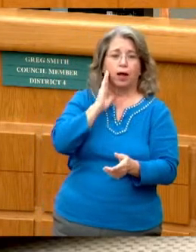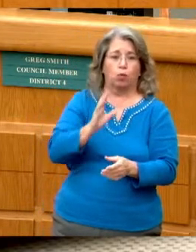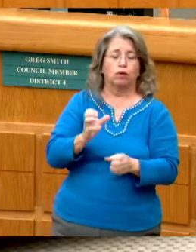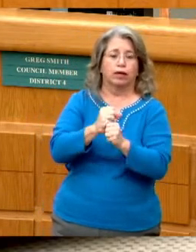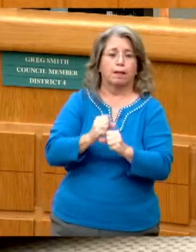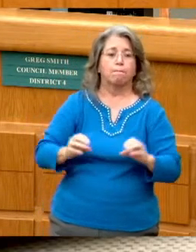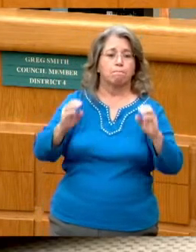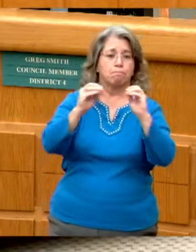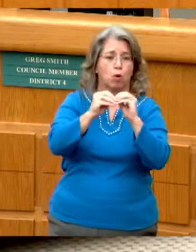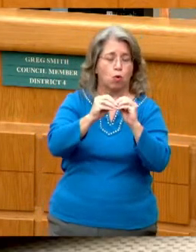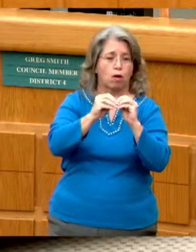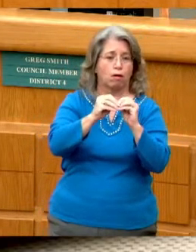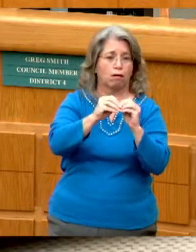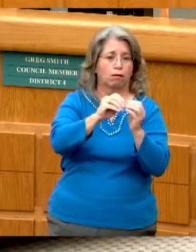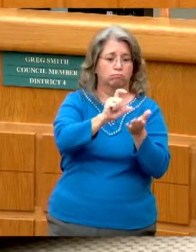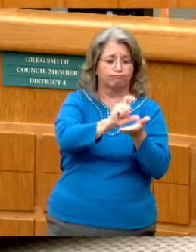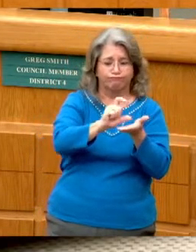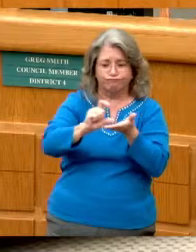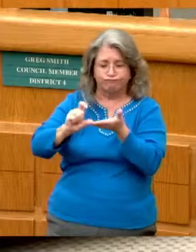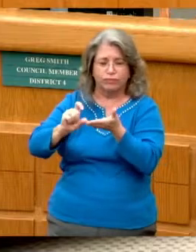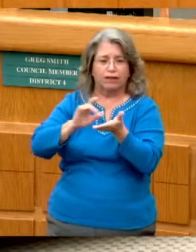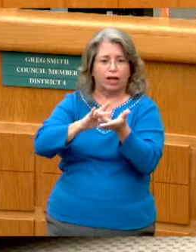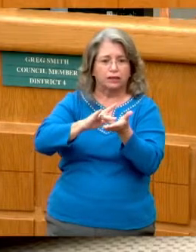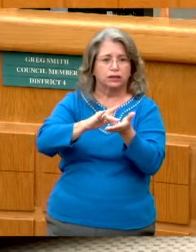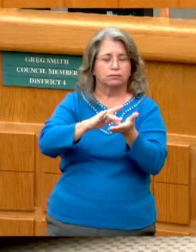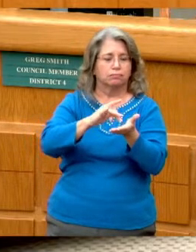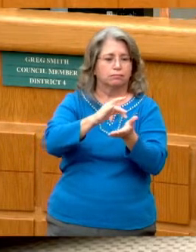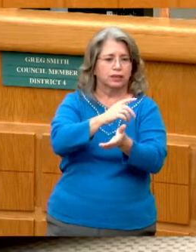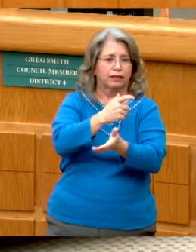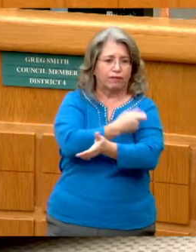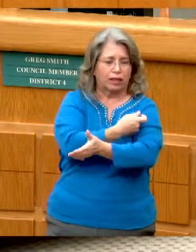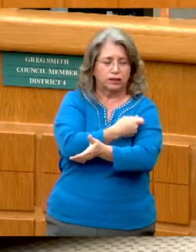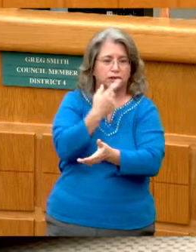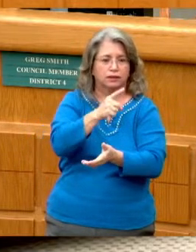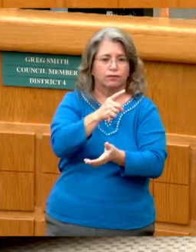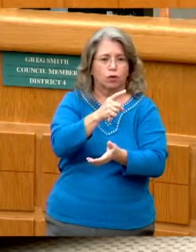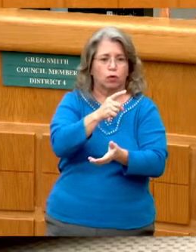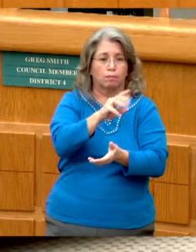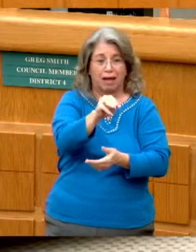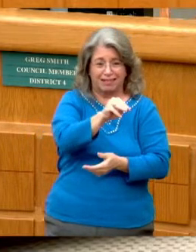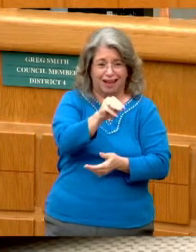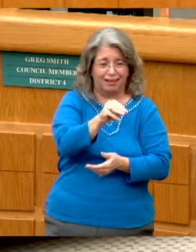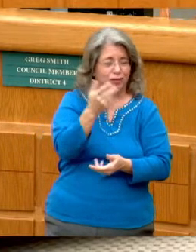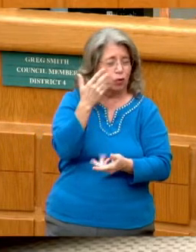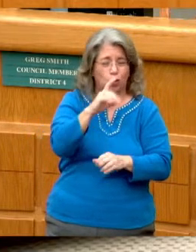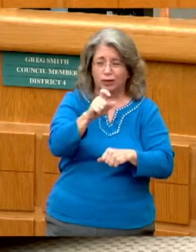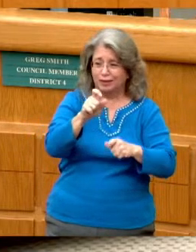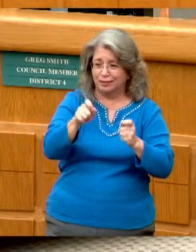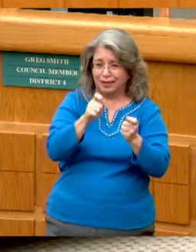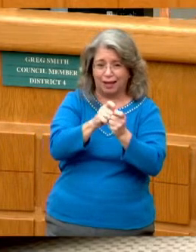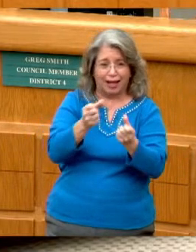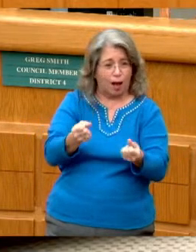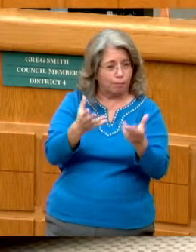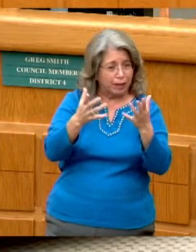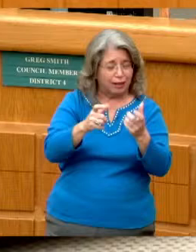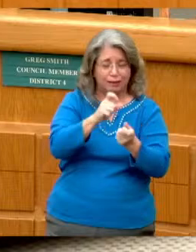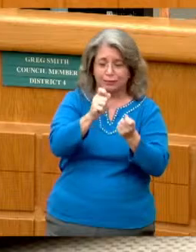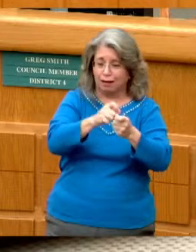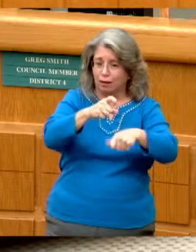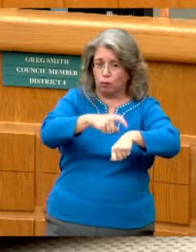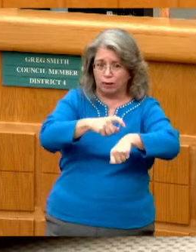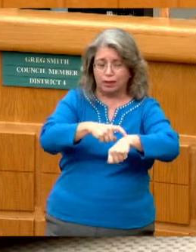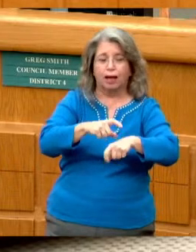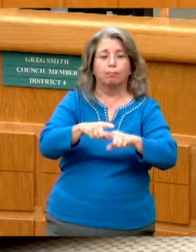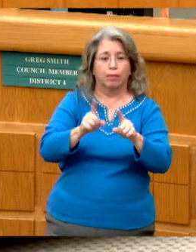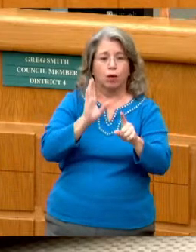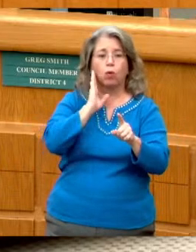week. We don't know how many yet or what time on Monday, but we've been notified that we'll get additional vaccine on Monday. And